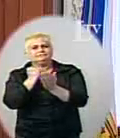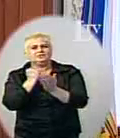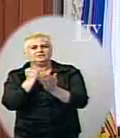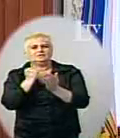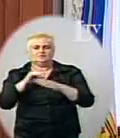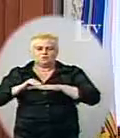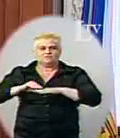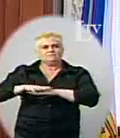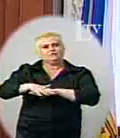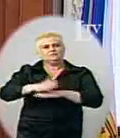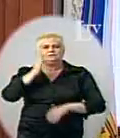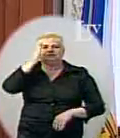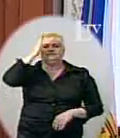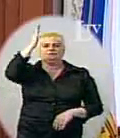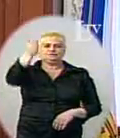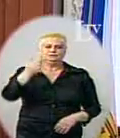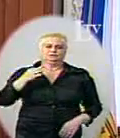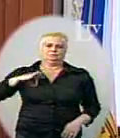wealth in the years to come.